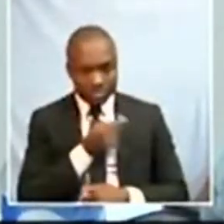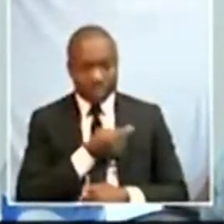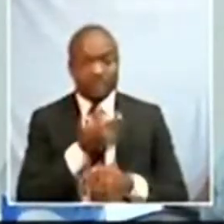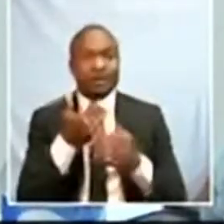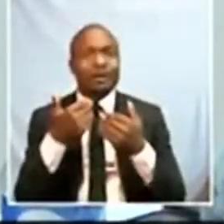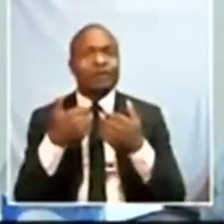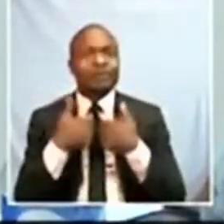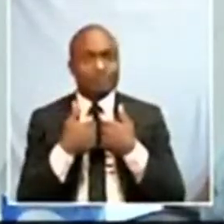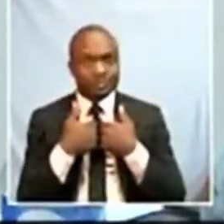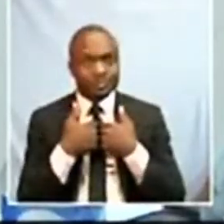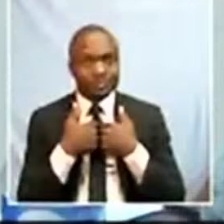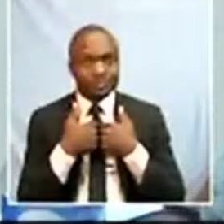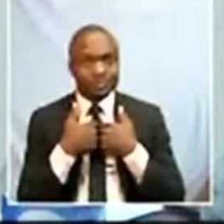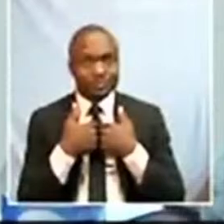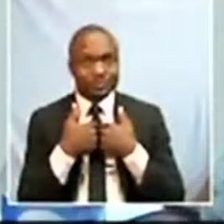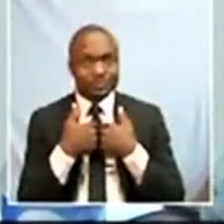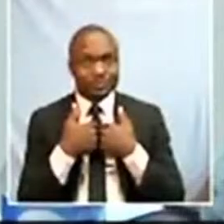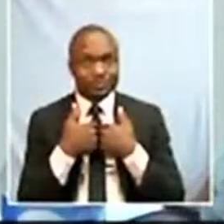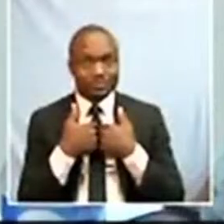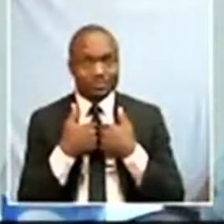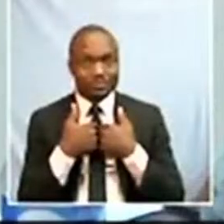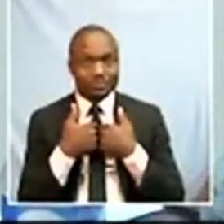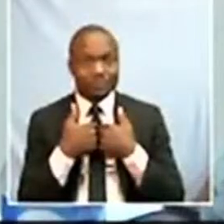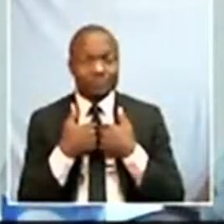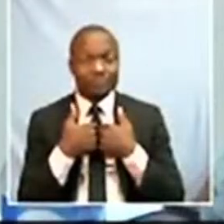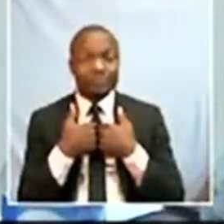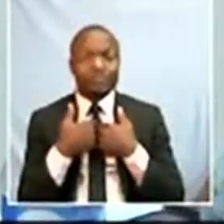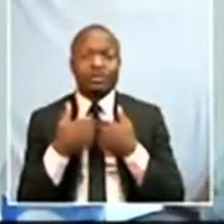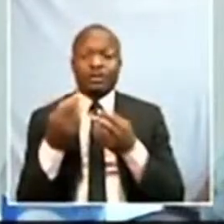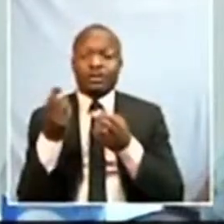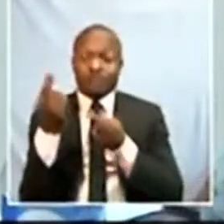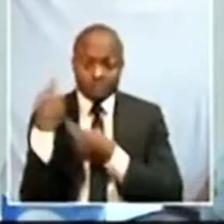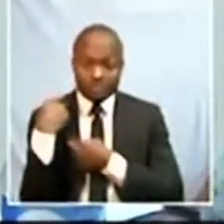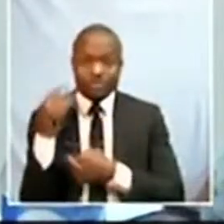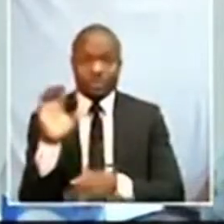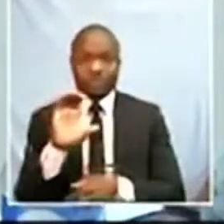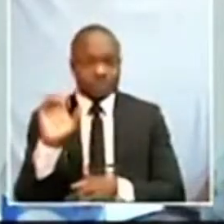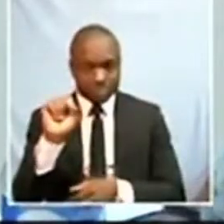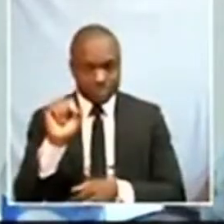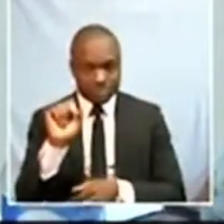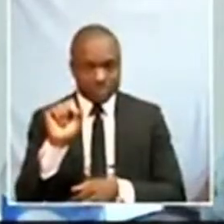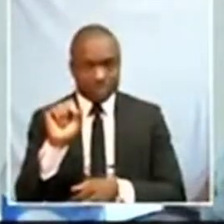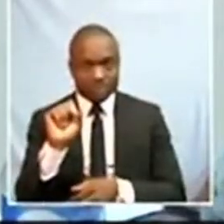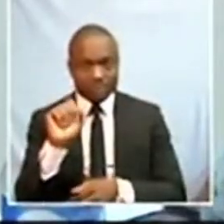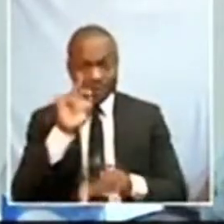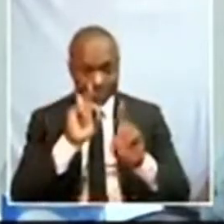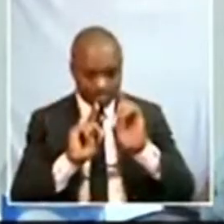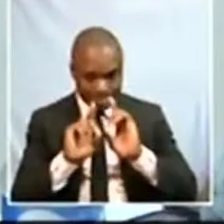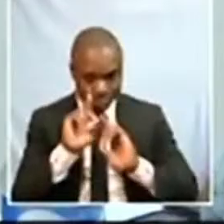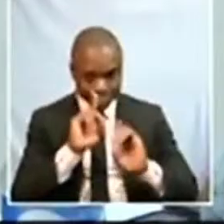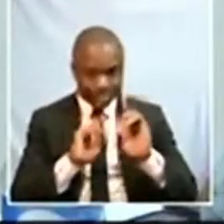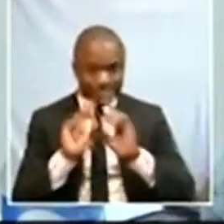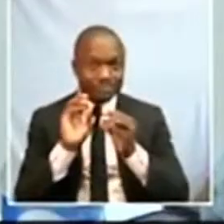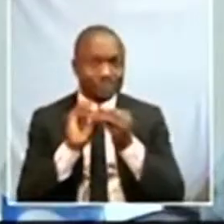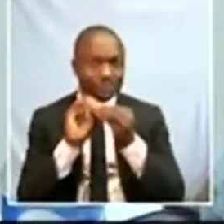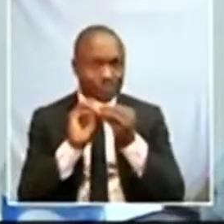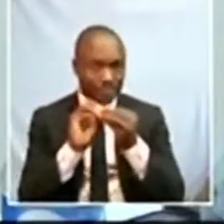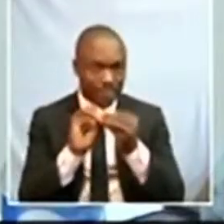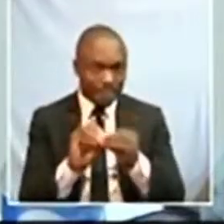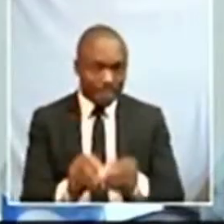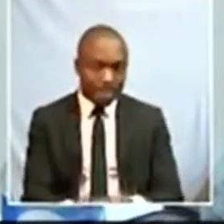the substantive CS was there to take charge of the deliberations, as it were.